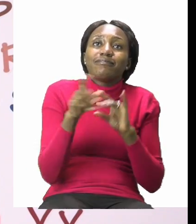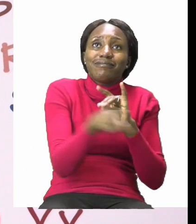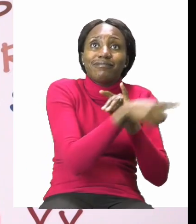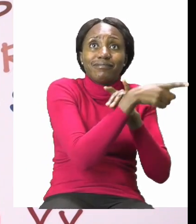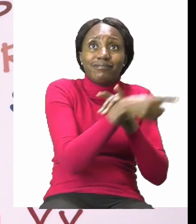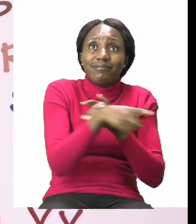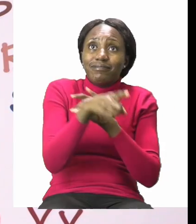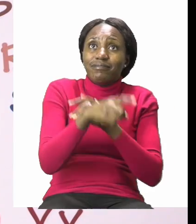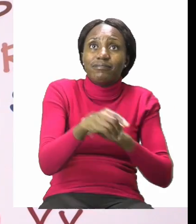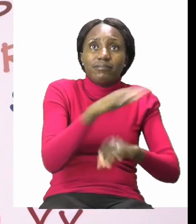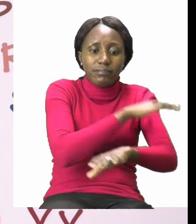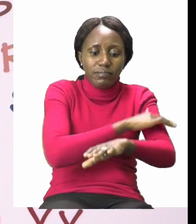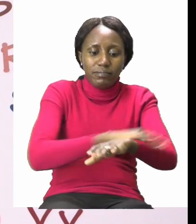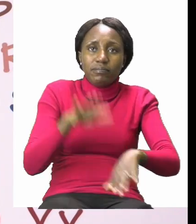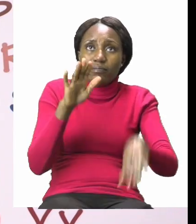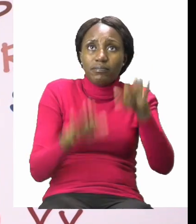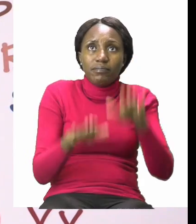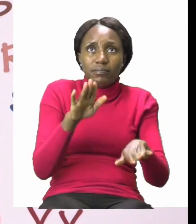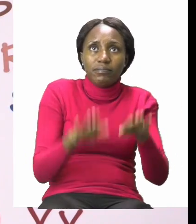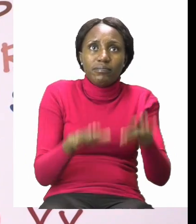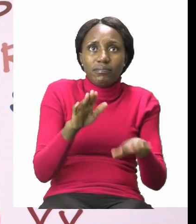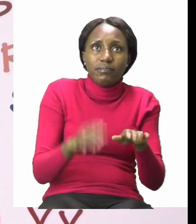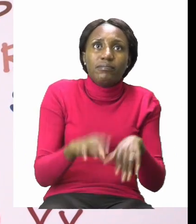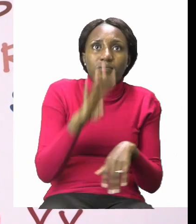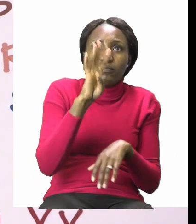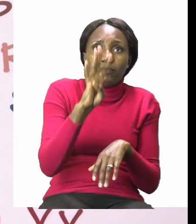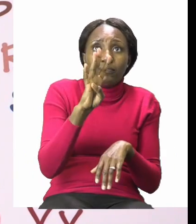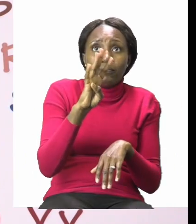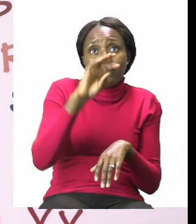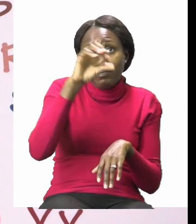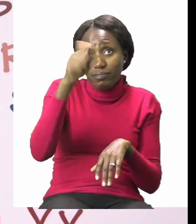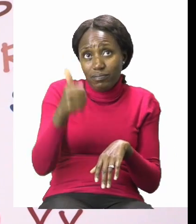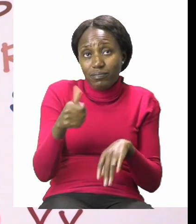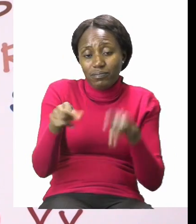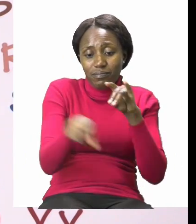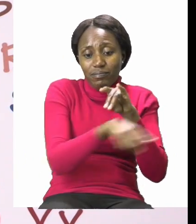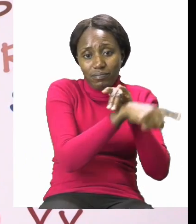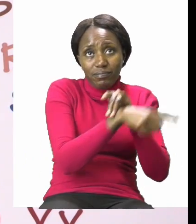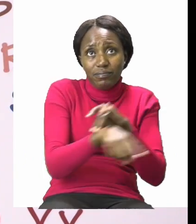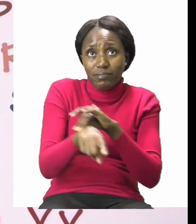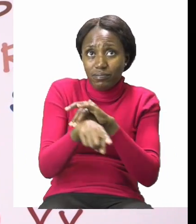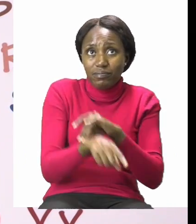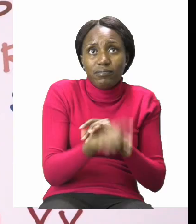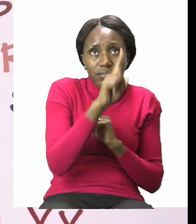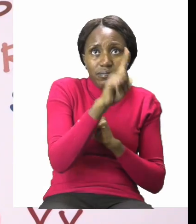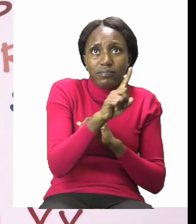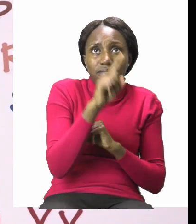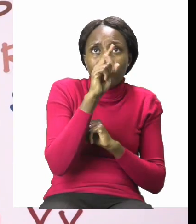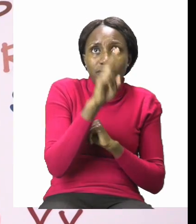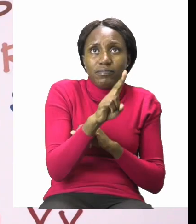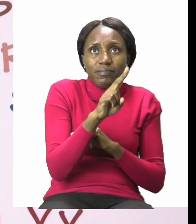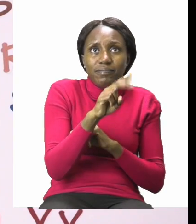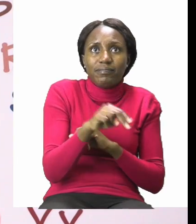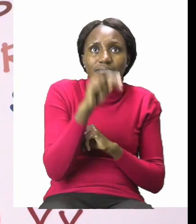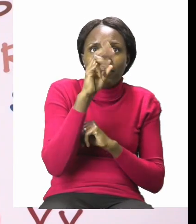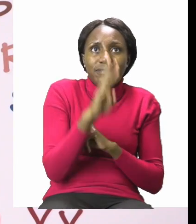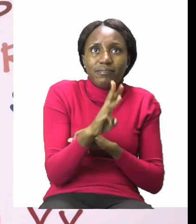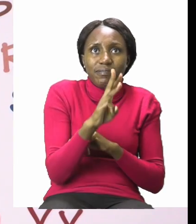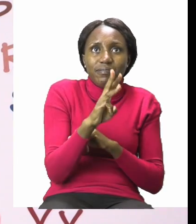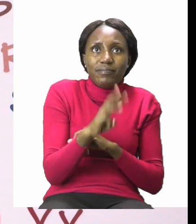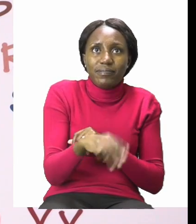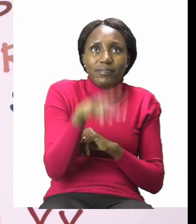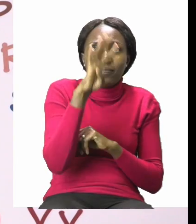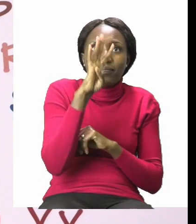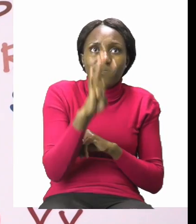4 legs. Now let's see how many the other elephant has. 1, 2,